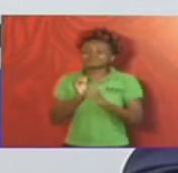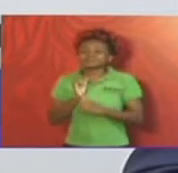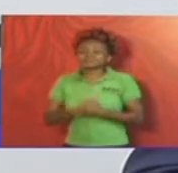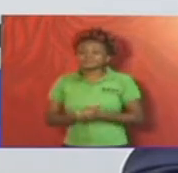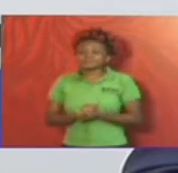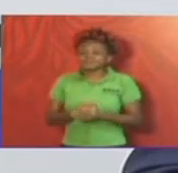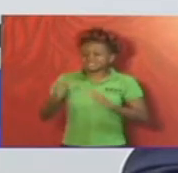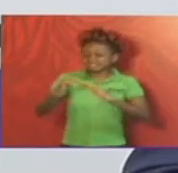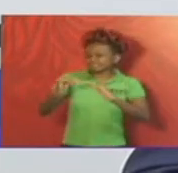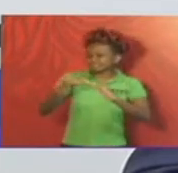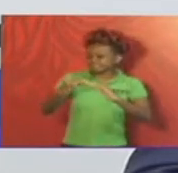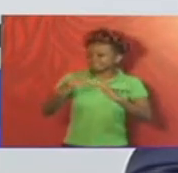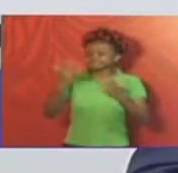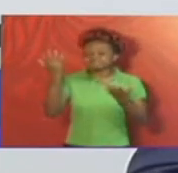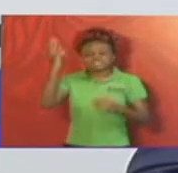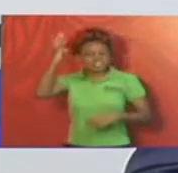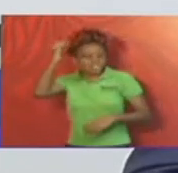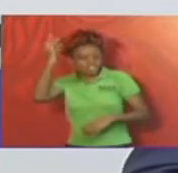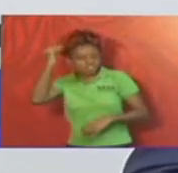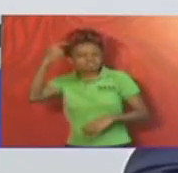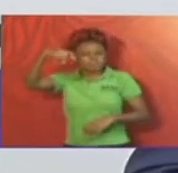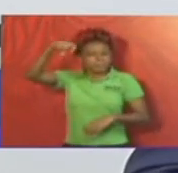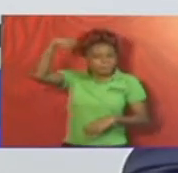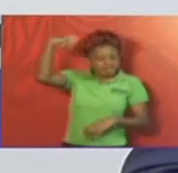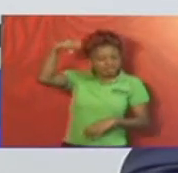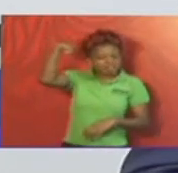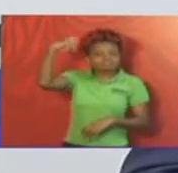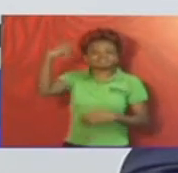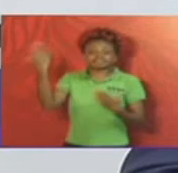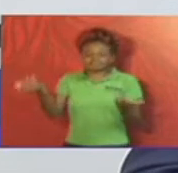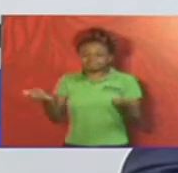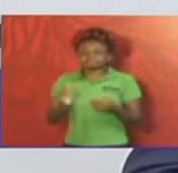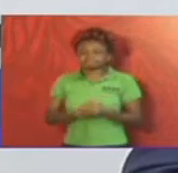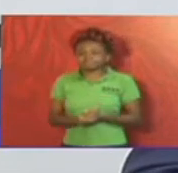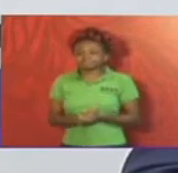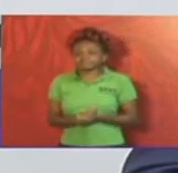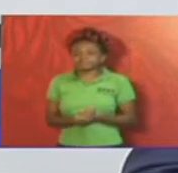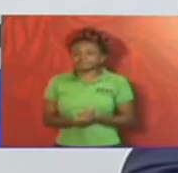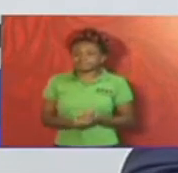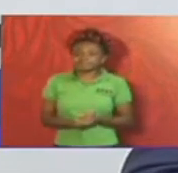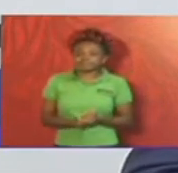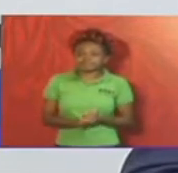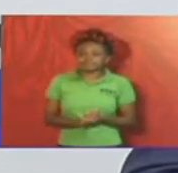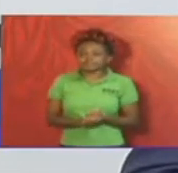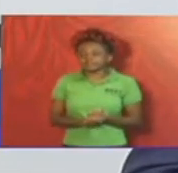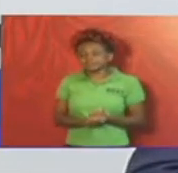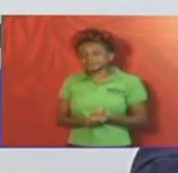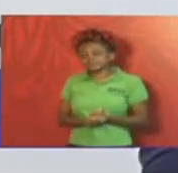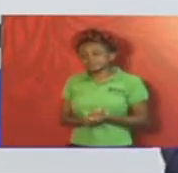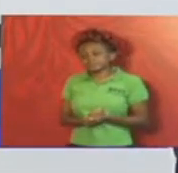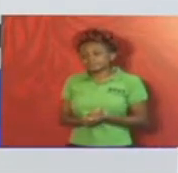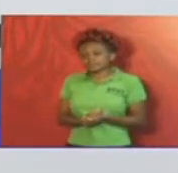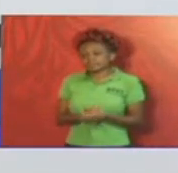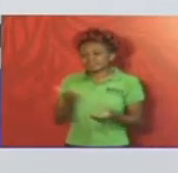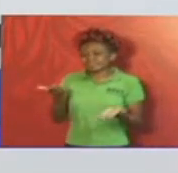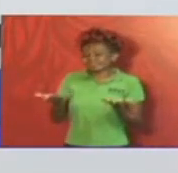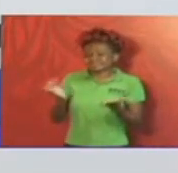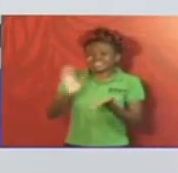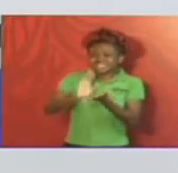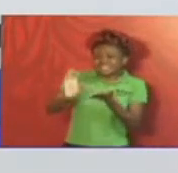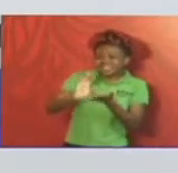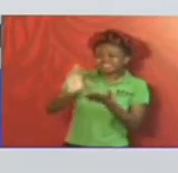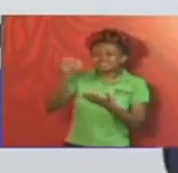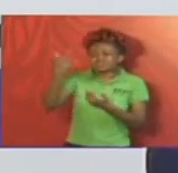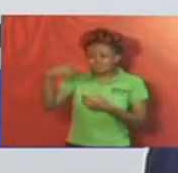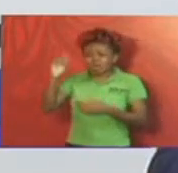techs, hair salons, barbers, hairdressers, domestics, your housekeepers can now